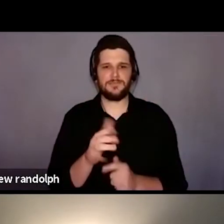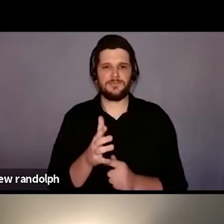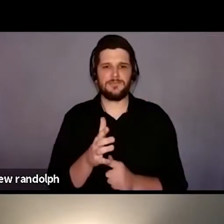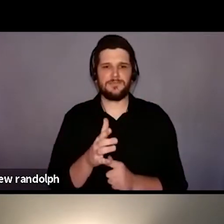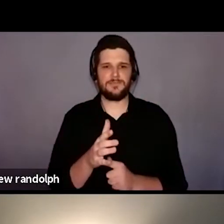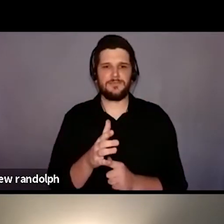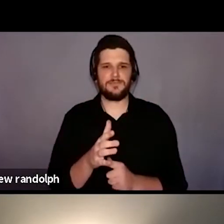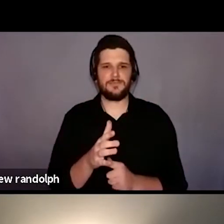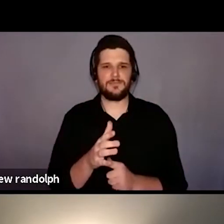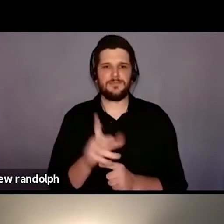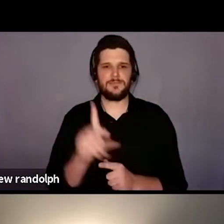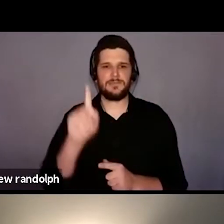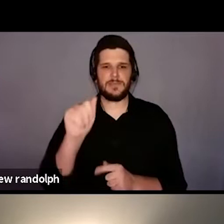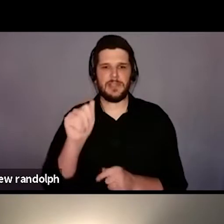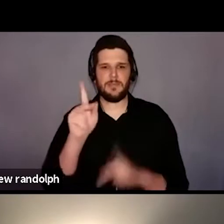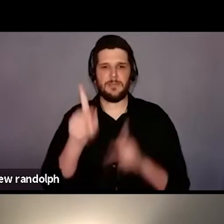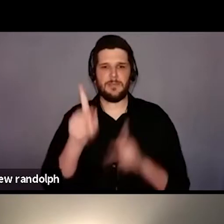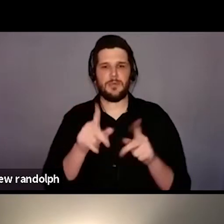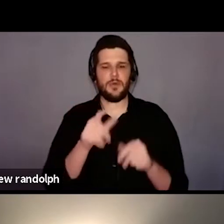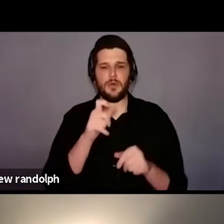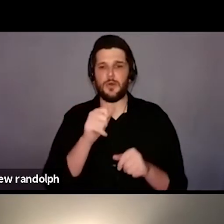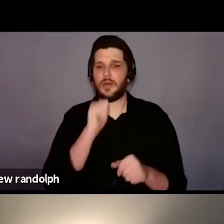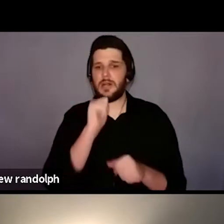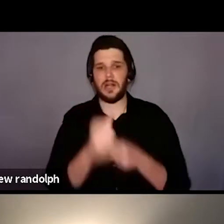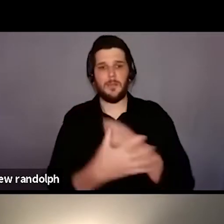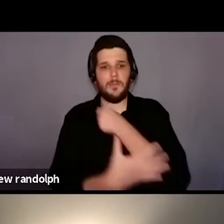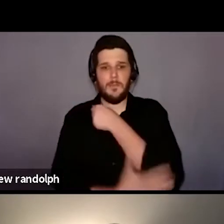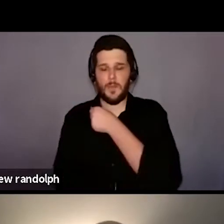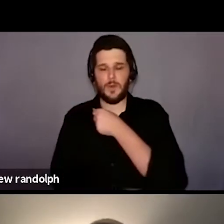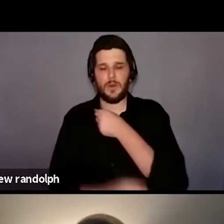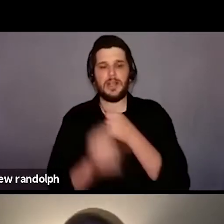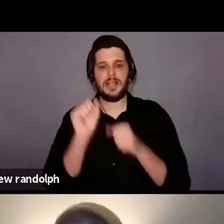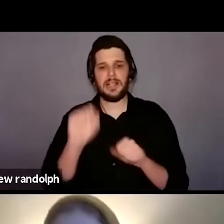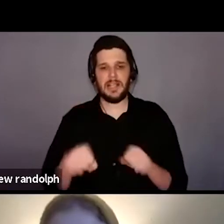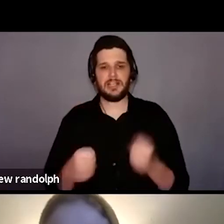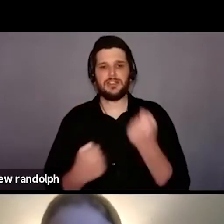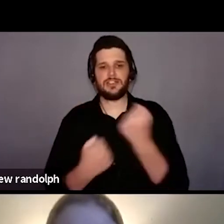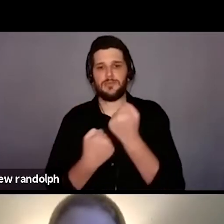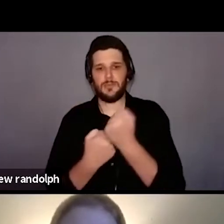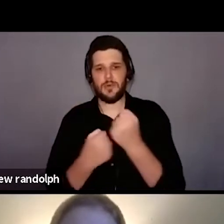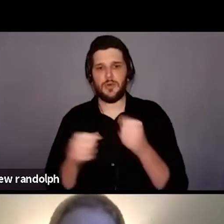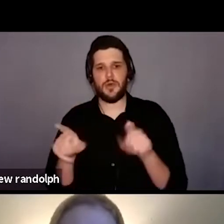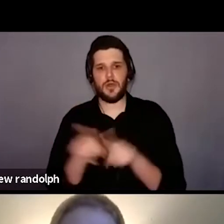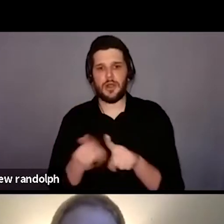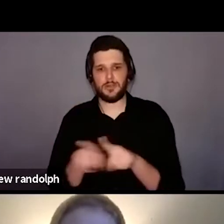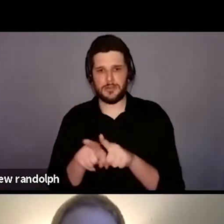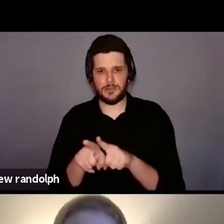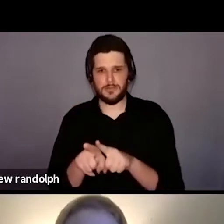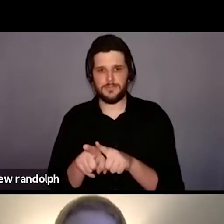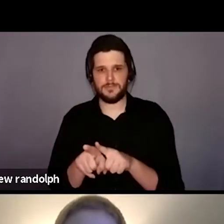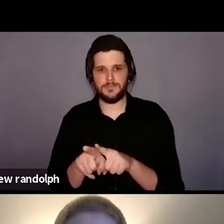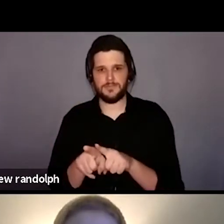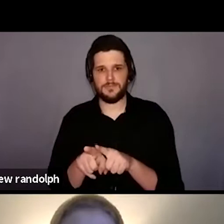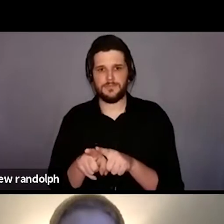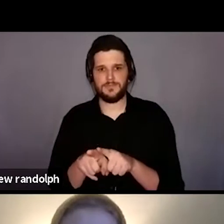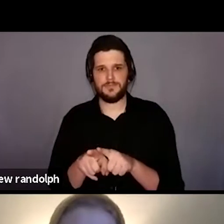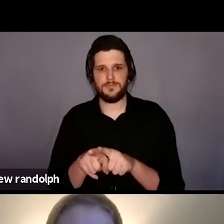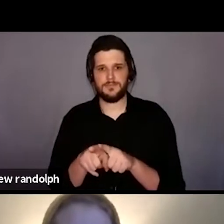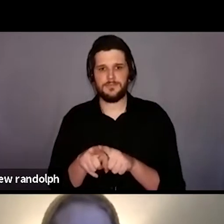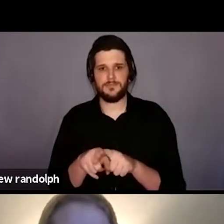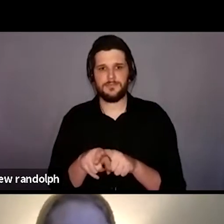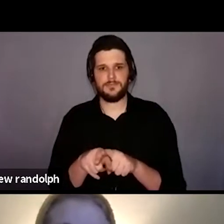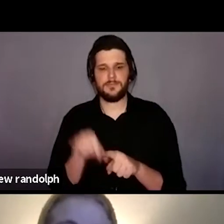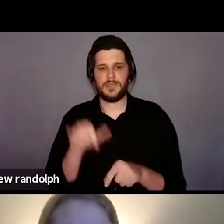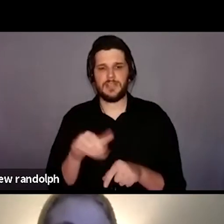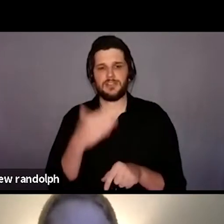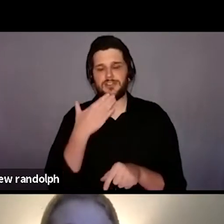for disabled people who aren't poor can be in support roles as well, right? So I think that's a good